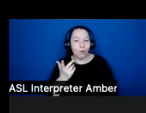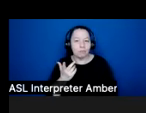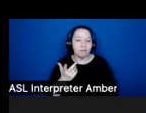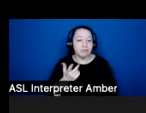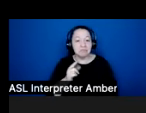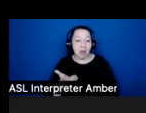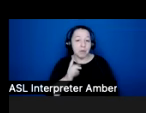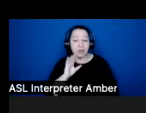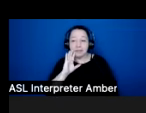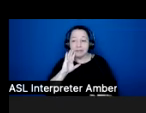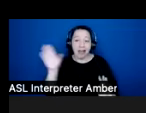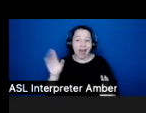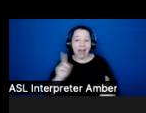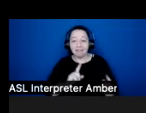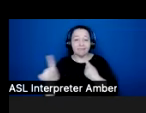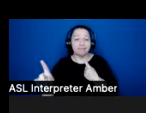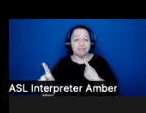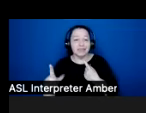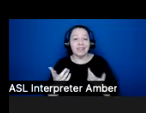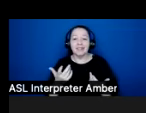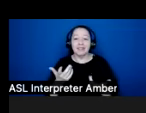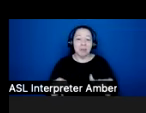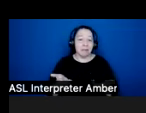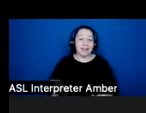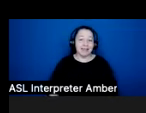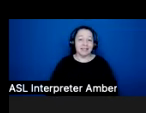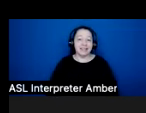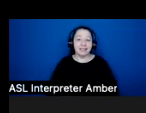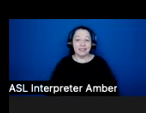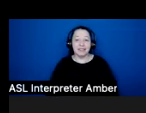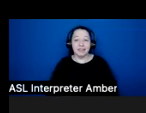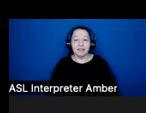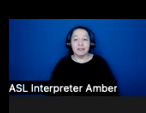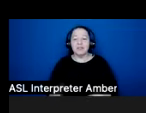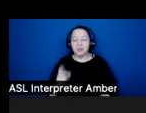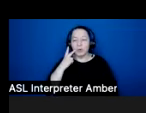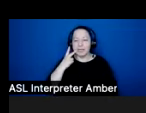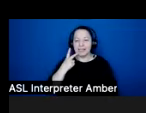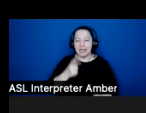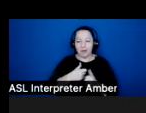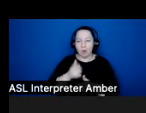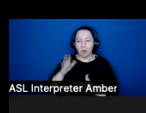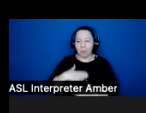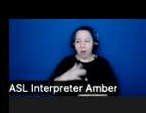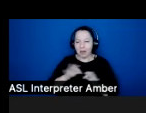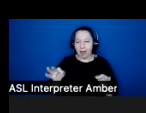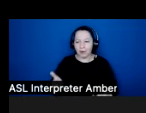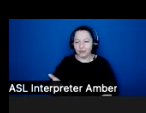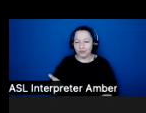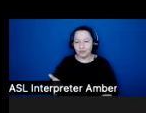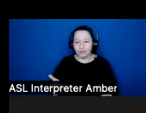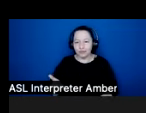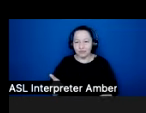hi, and carry on in my own little life. You see by their body language, right? Also, right? You read